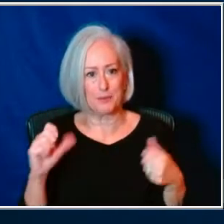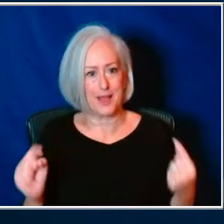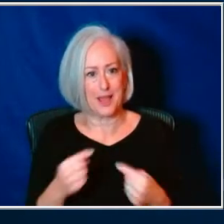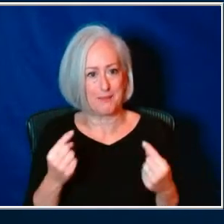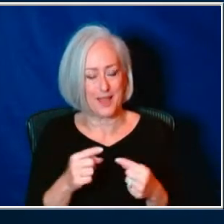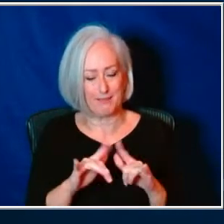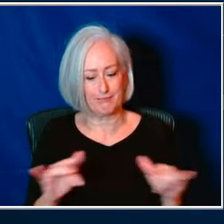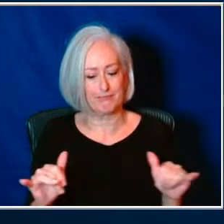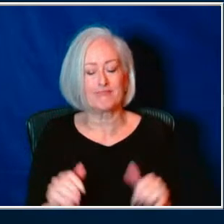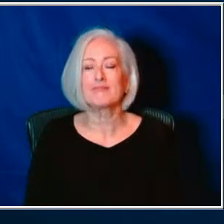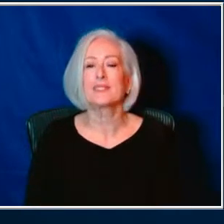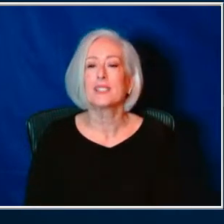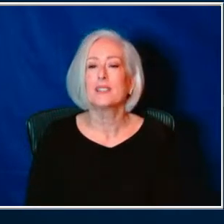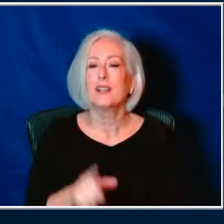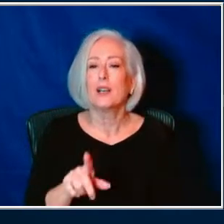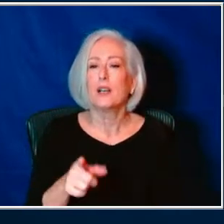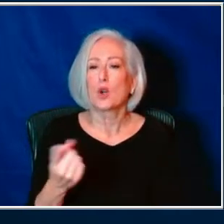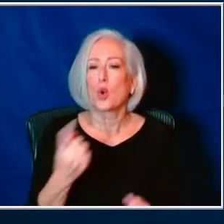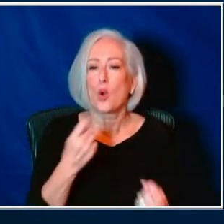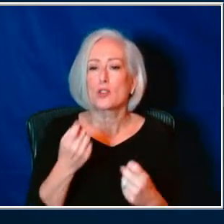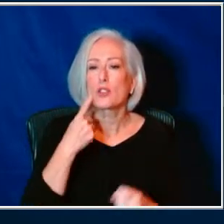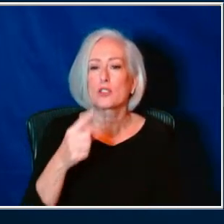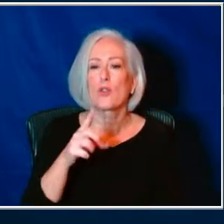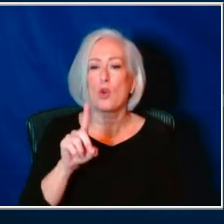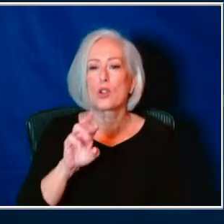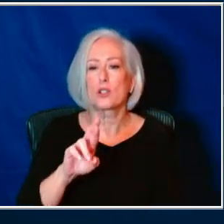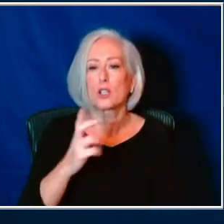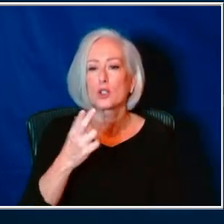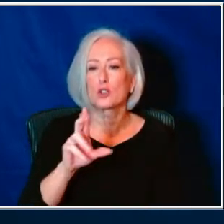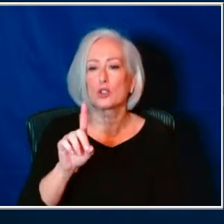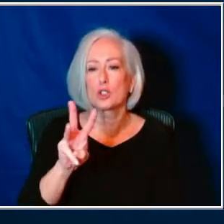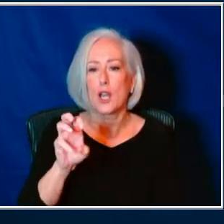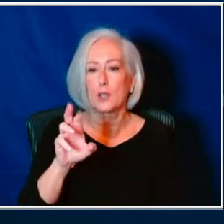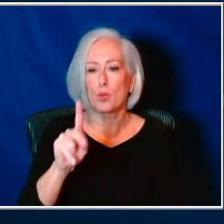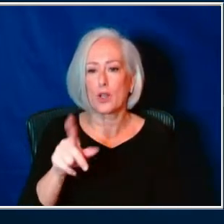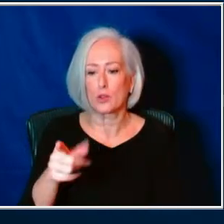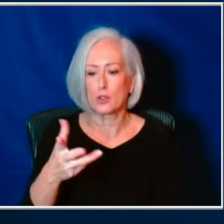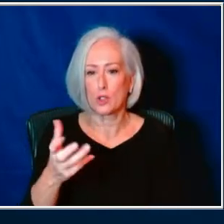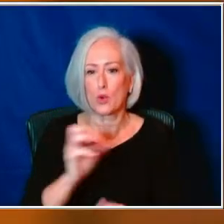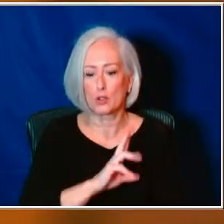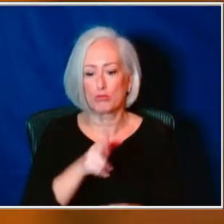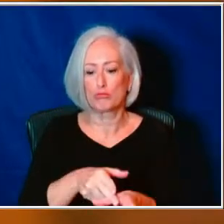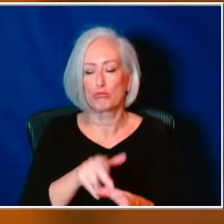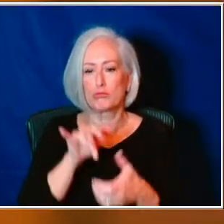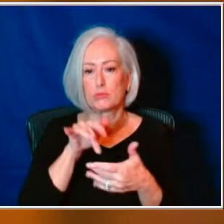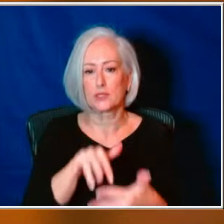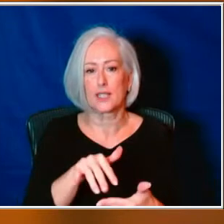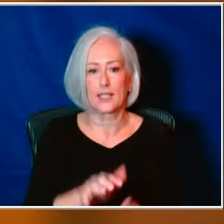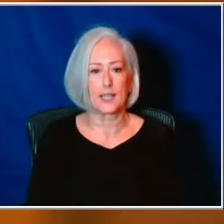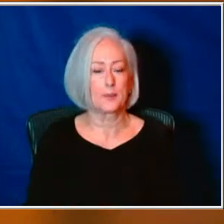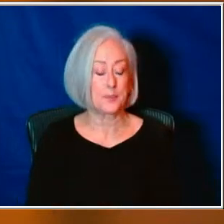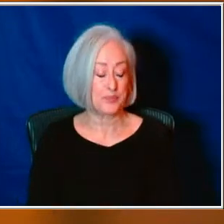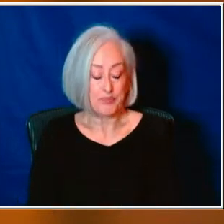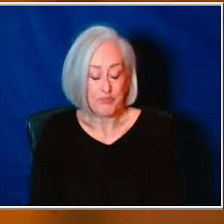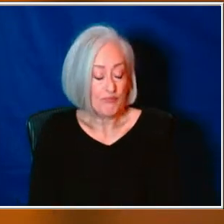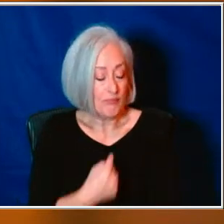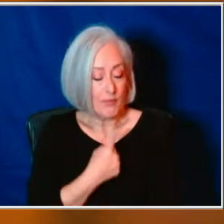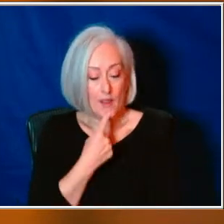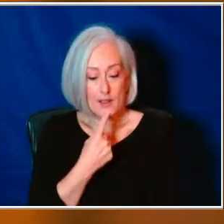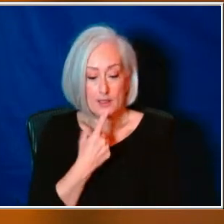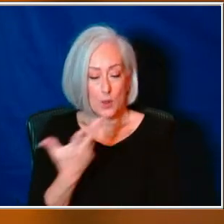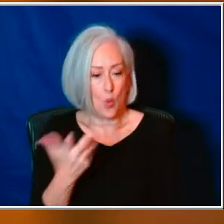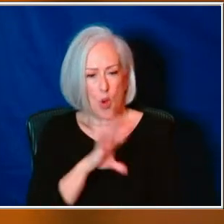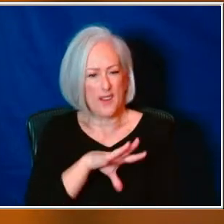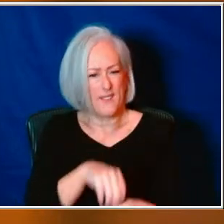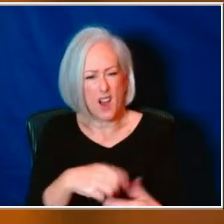what questions did you have for Dr. Chadwick when she asked you to participate in this study? I basically asked her what it involved